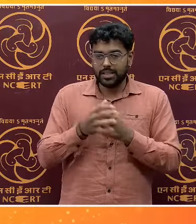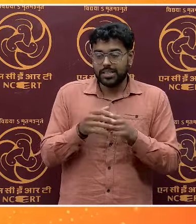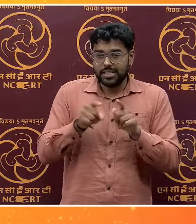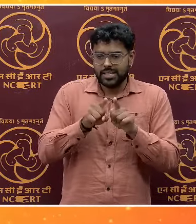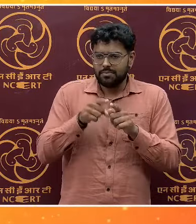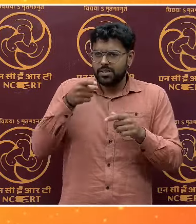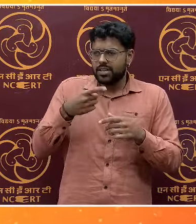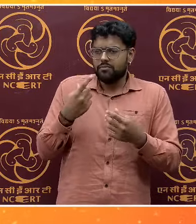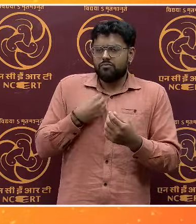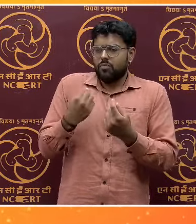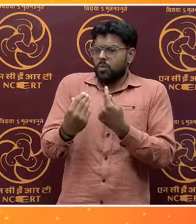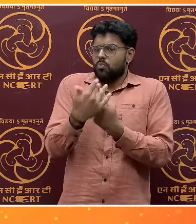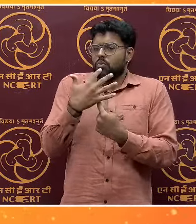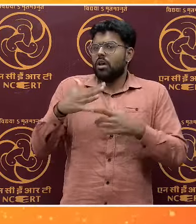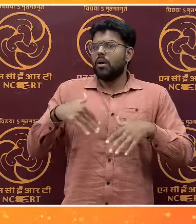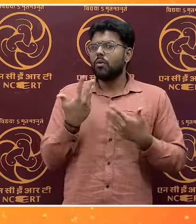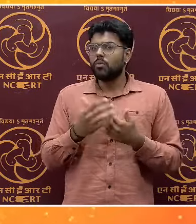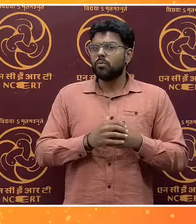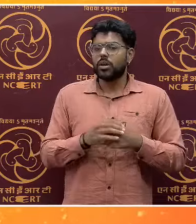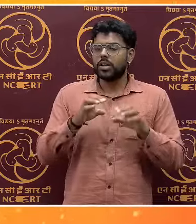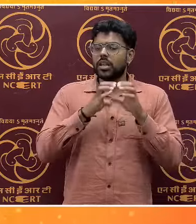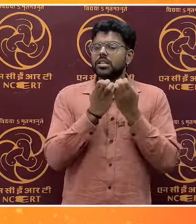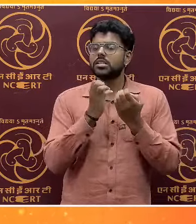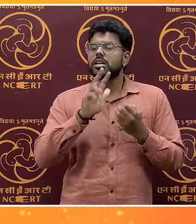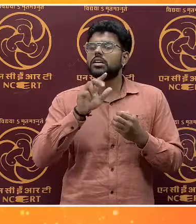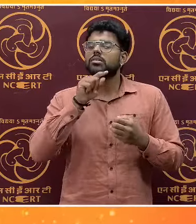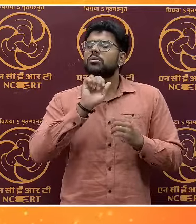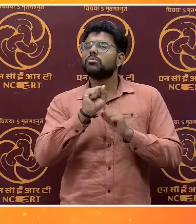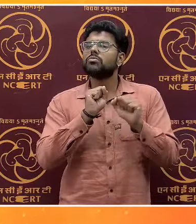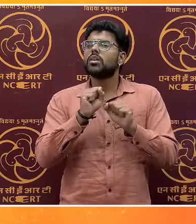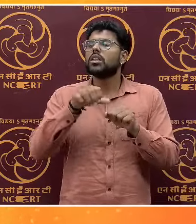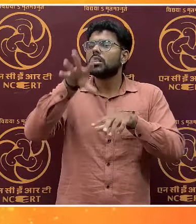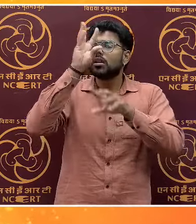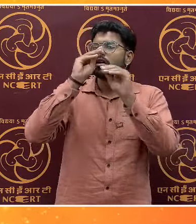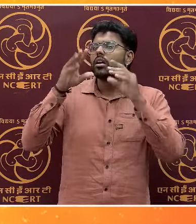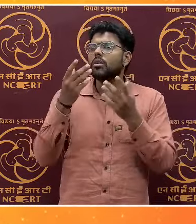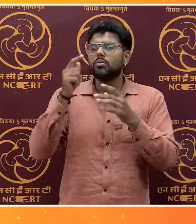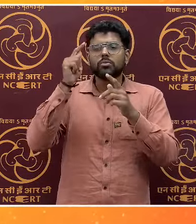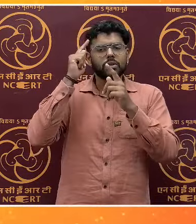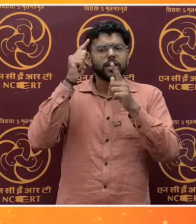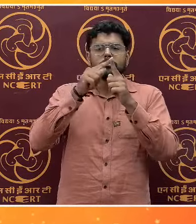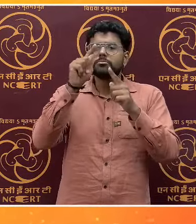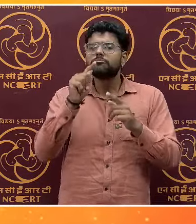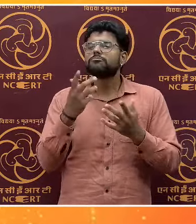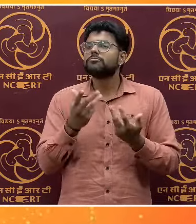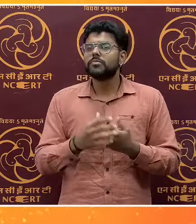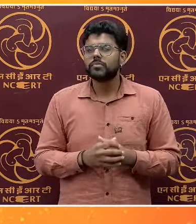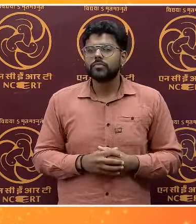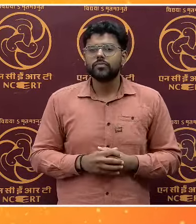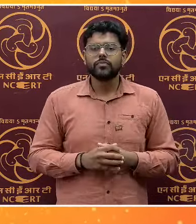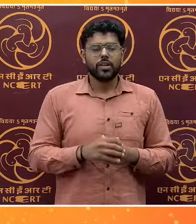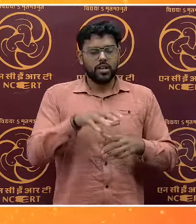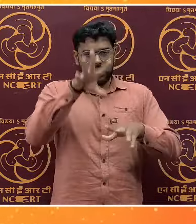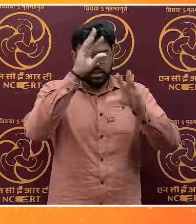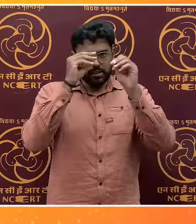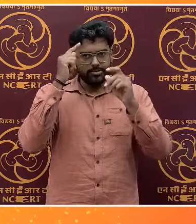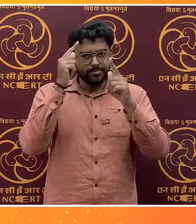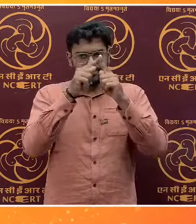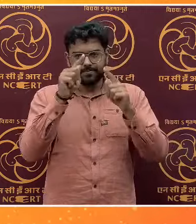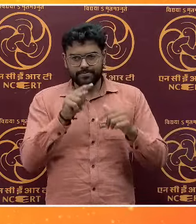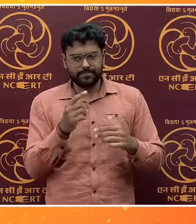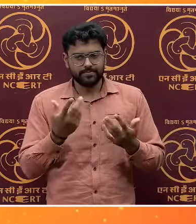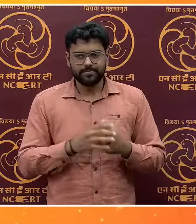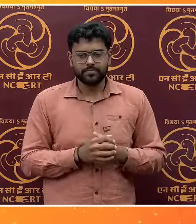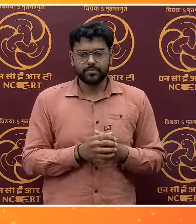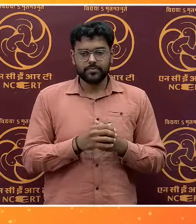going to leave an impact on the 8th grade students? I mean, what are going to be the learning outcomes? Learning outcomes will be, ma'am, they